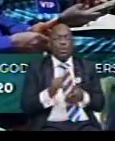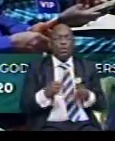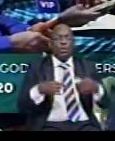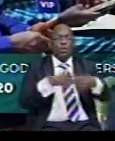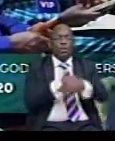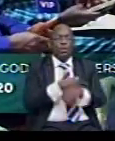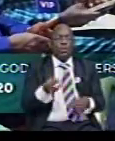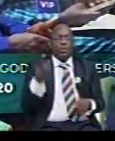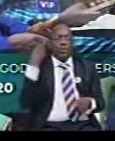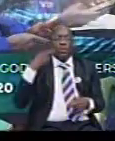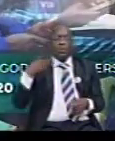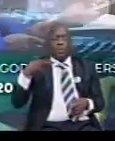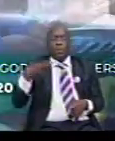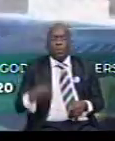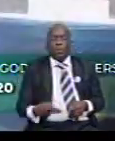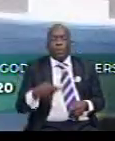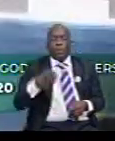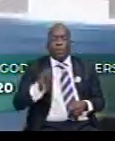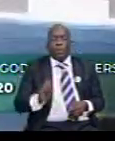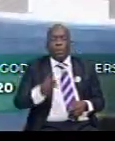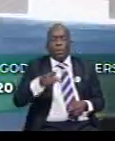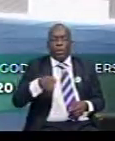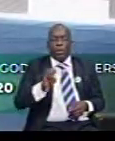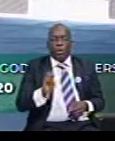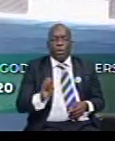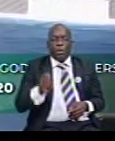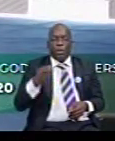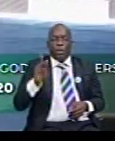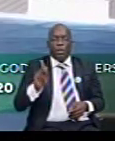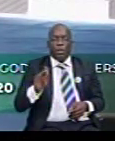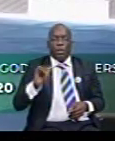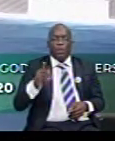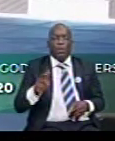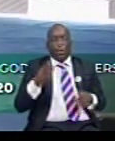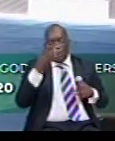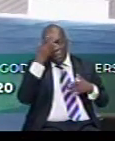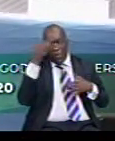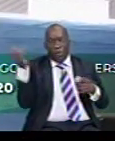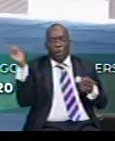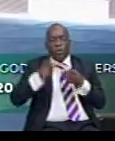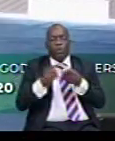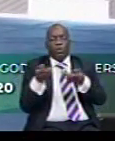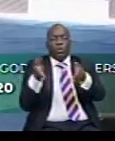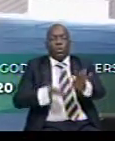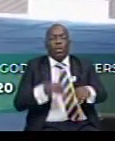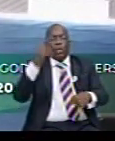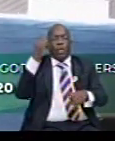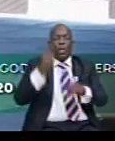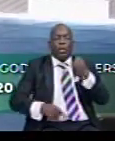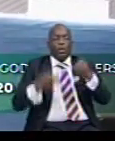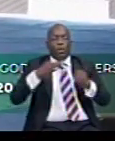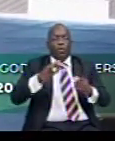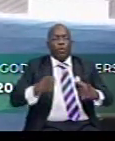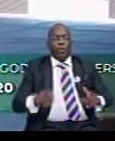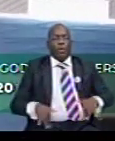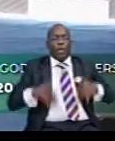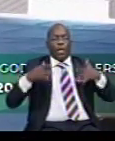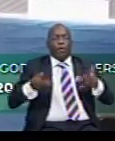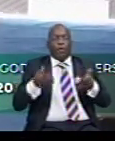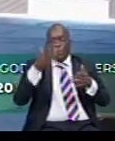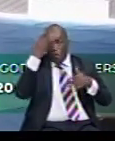sick unto death. Terminal sickness. end of life